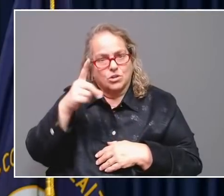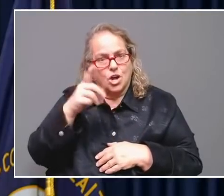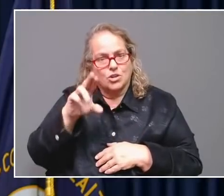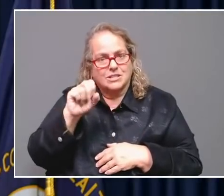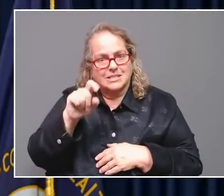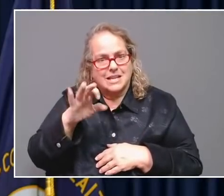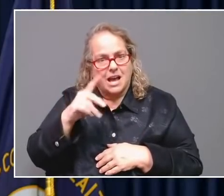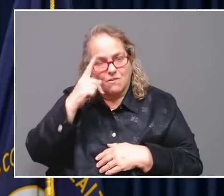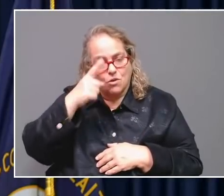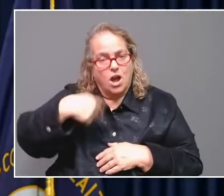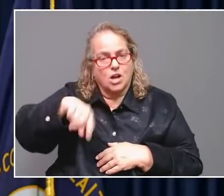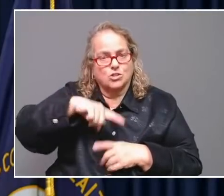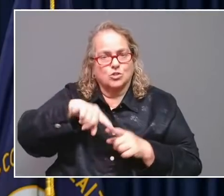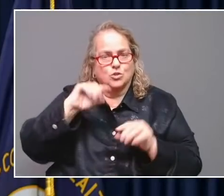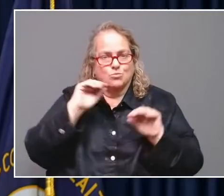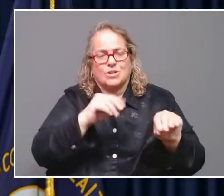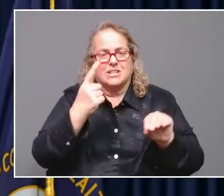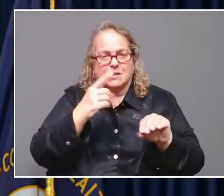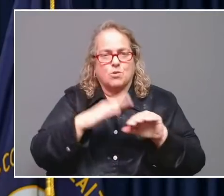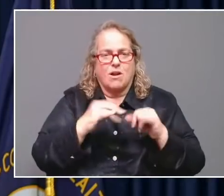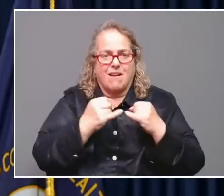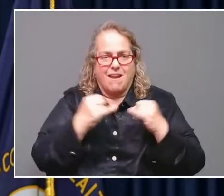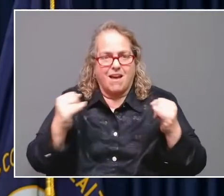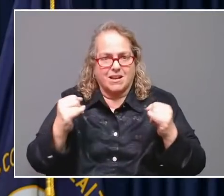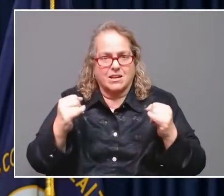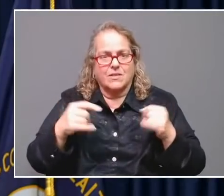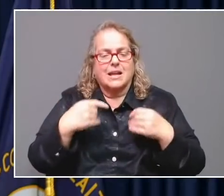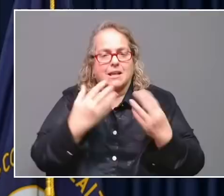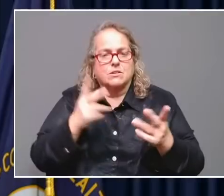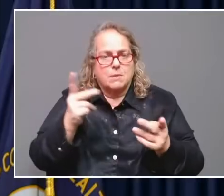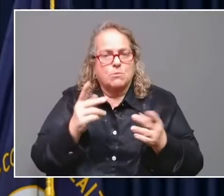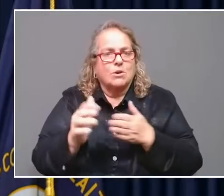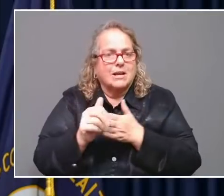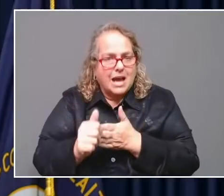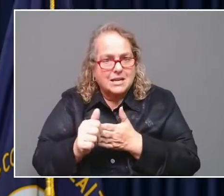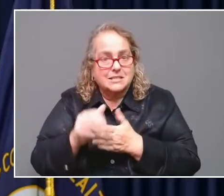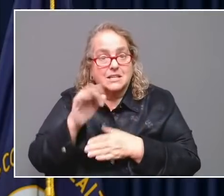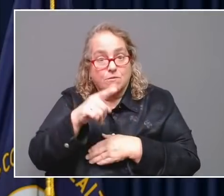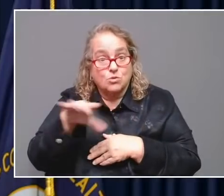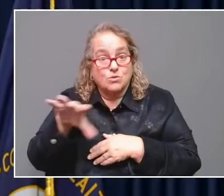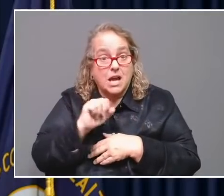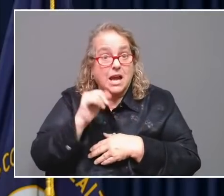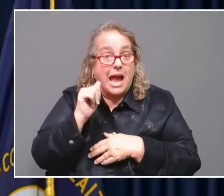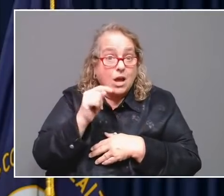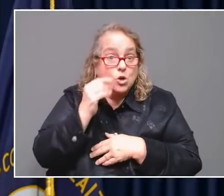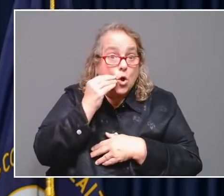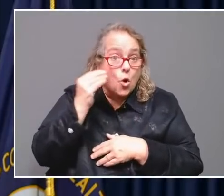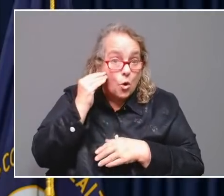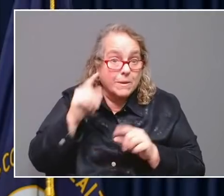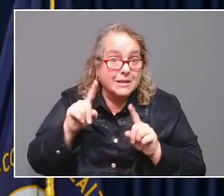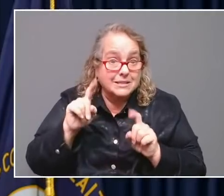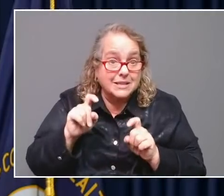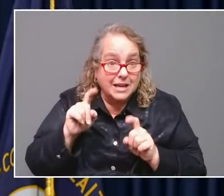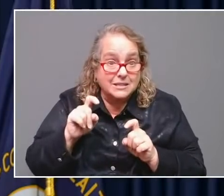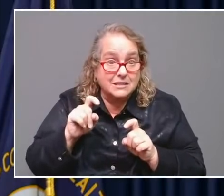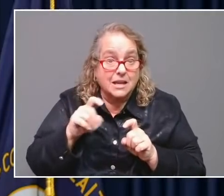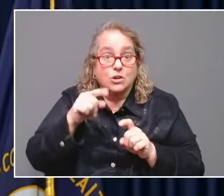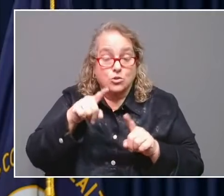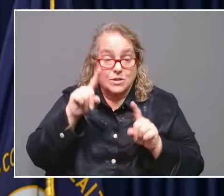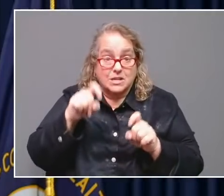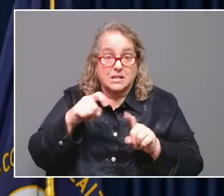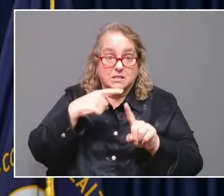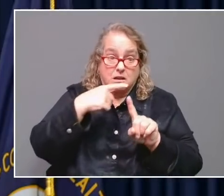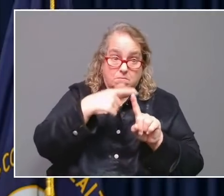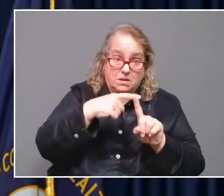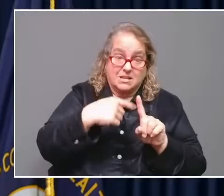something up online that gives people guidance. If you've taken one of those at-home tests and you test positive, what are the steps that you